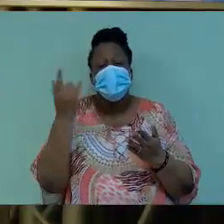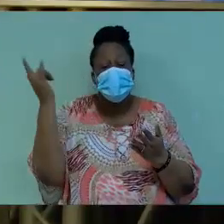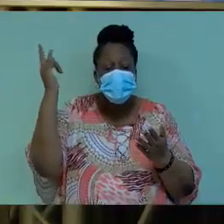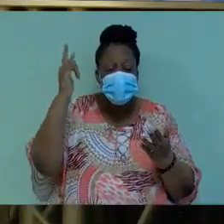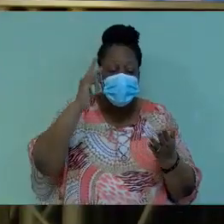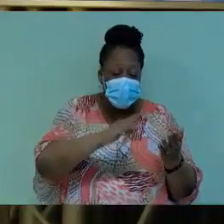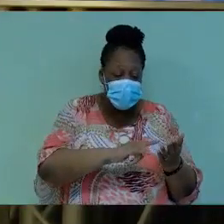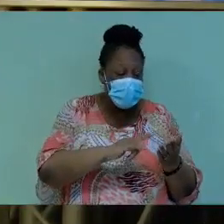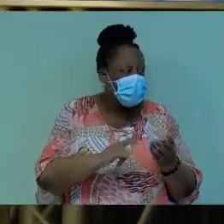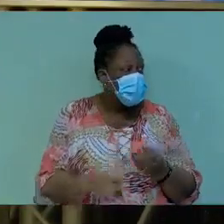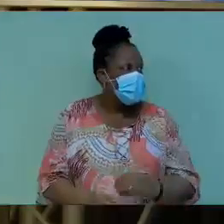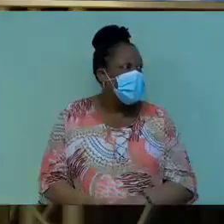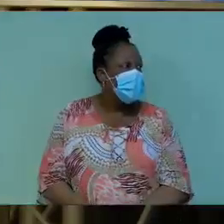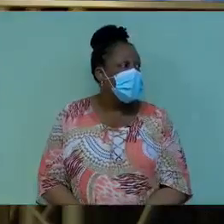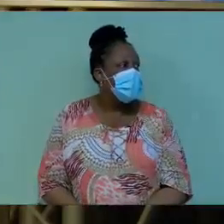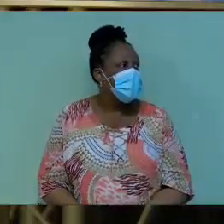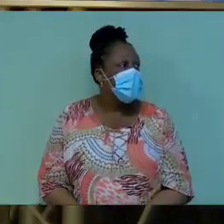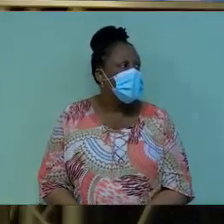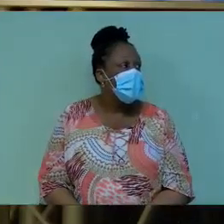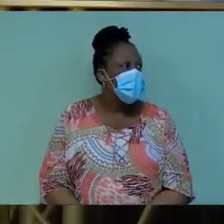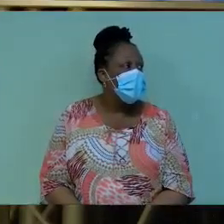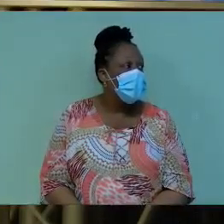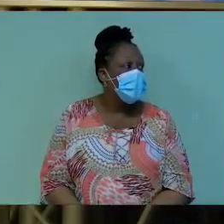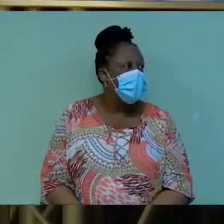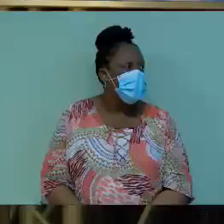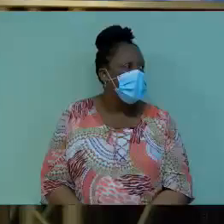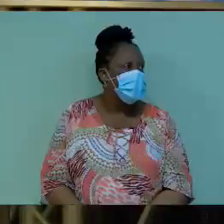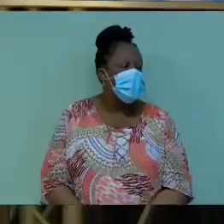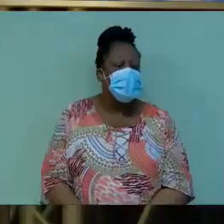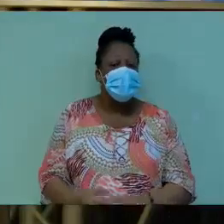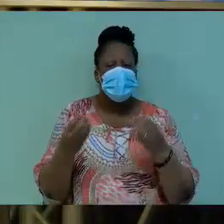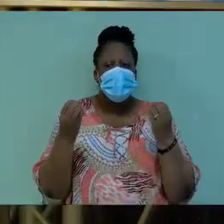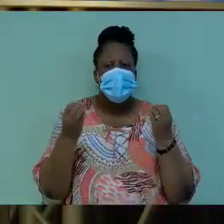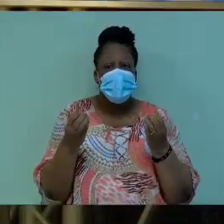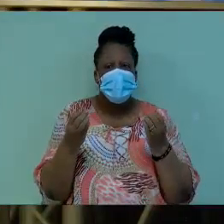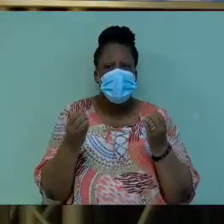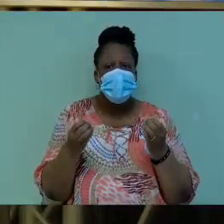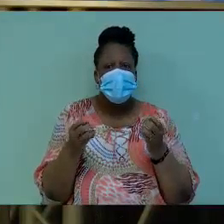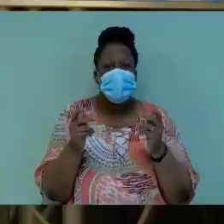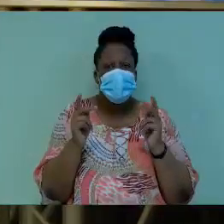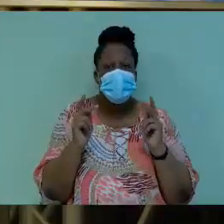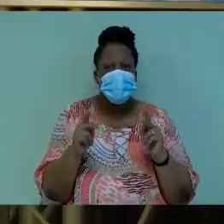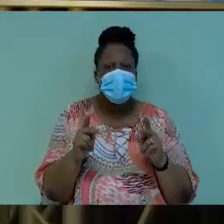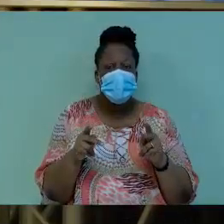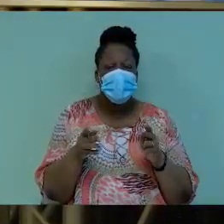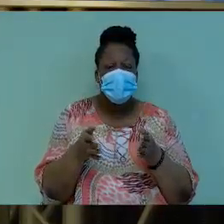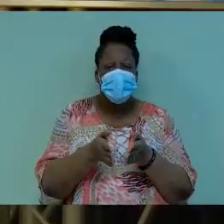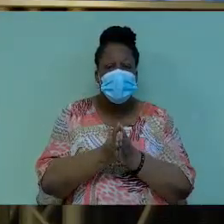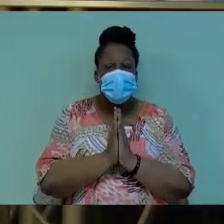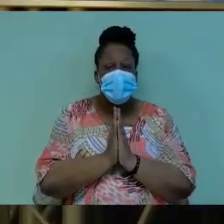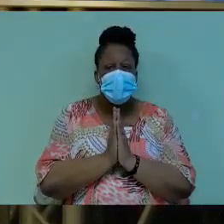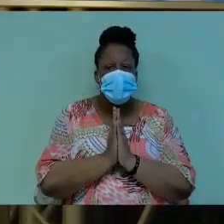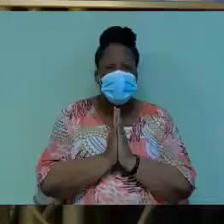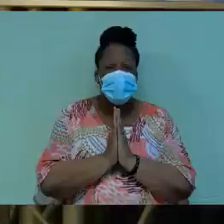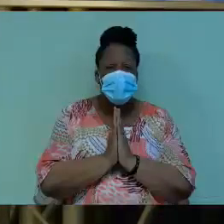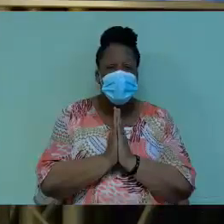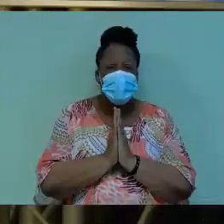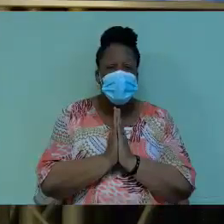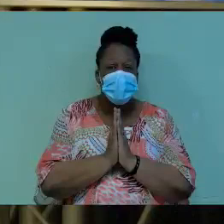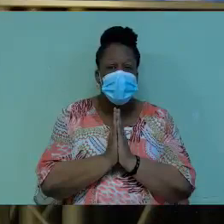queries regarding the post that has been placed on a particular